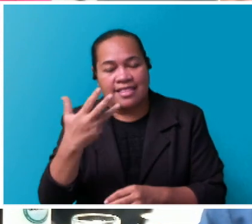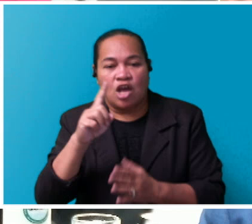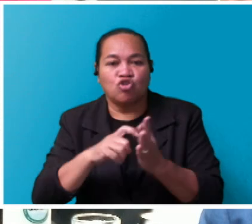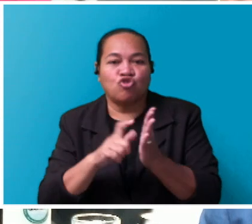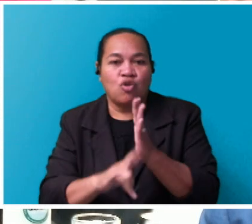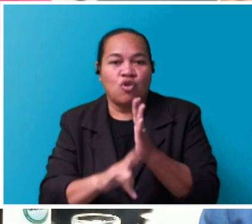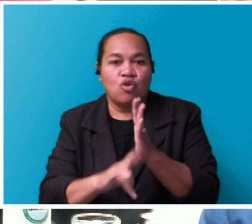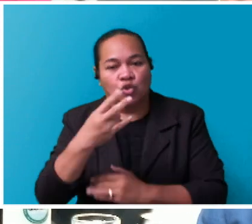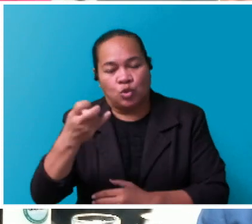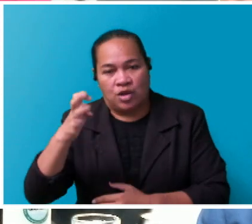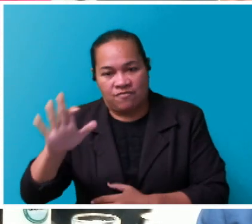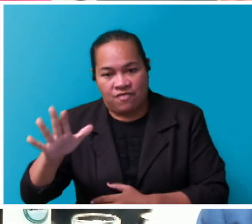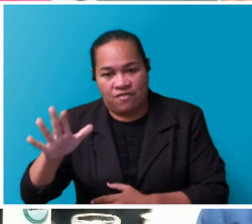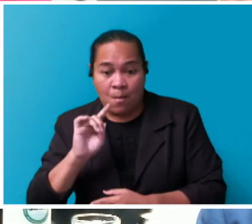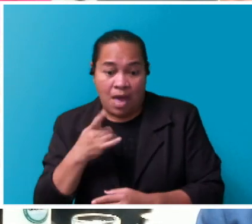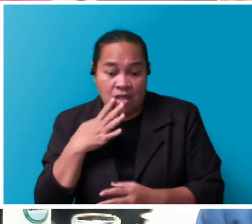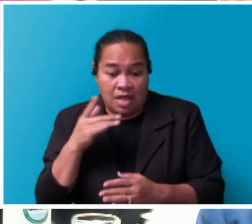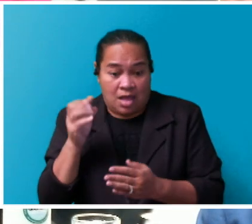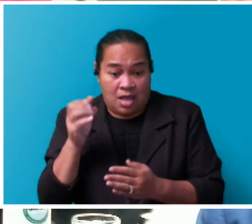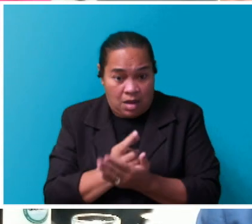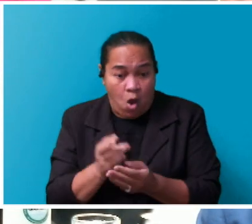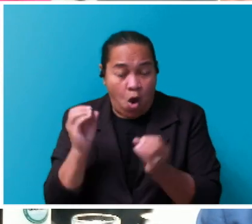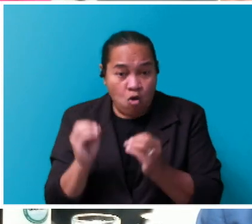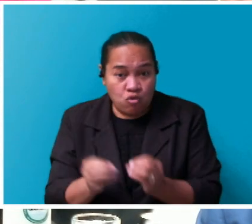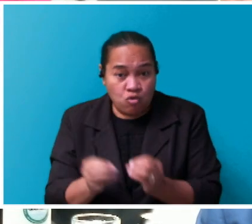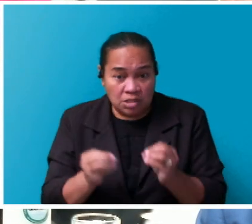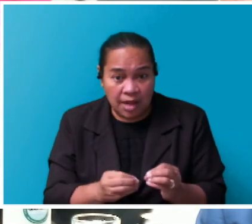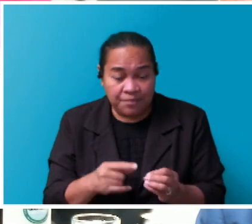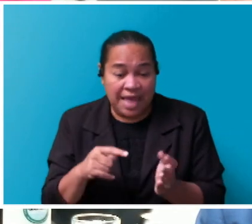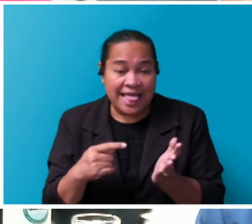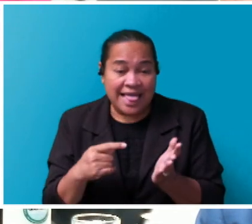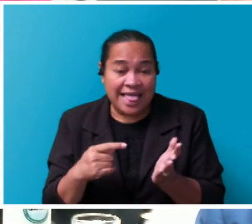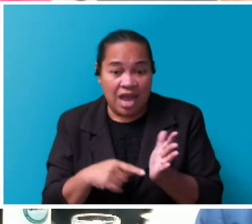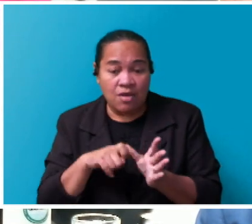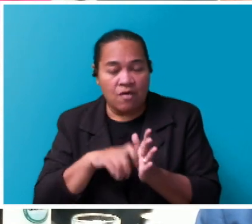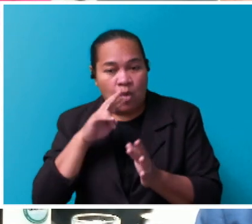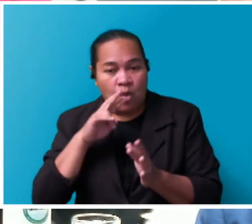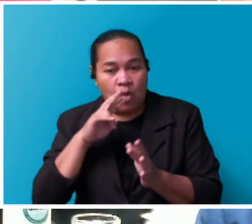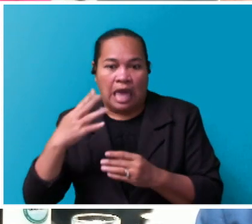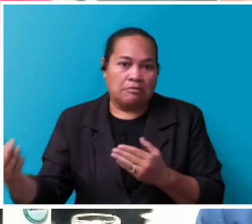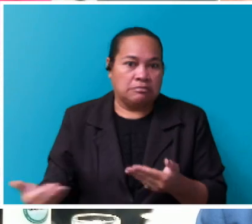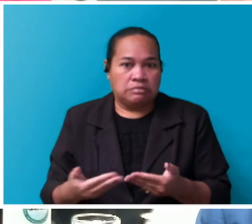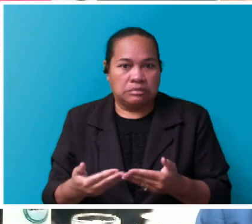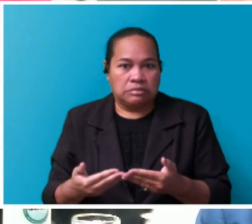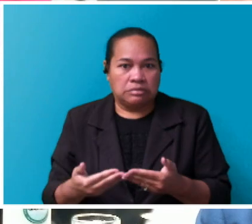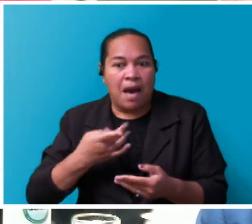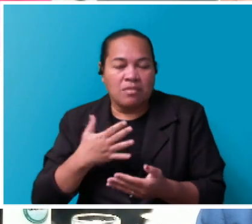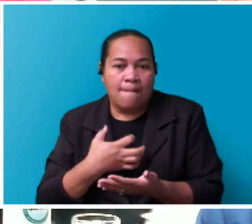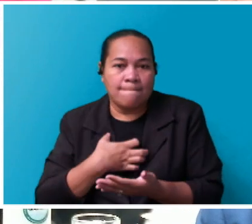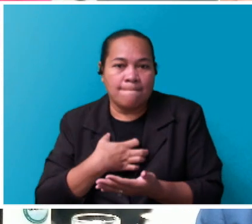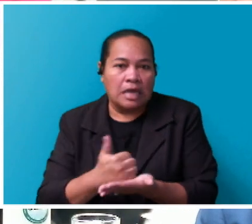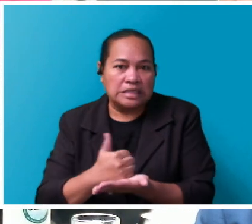2025, after which the original tariff structure will be reinstated unless further actions are